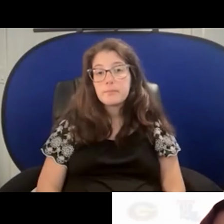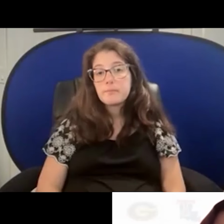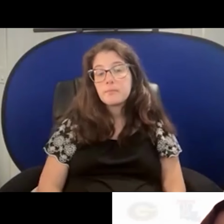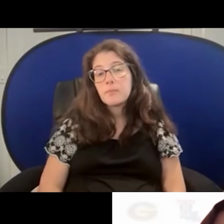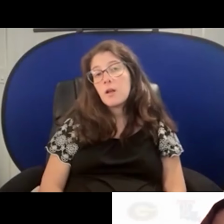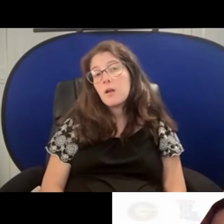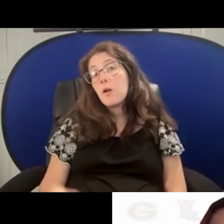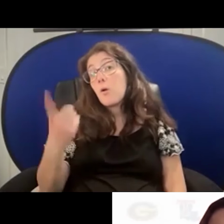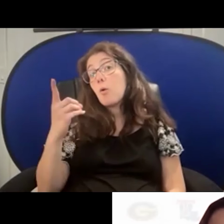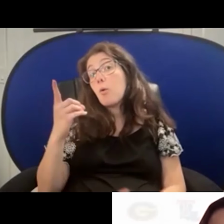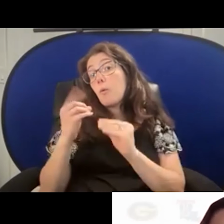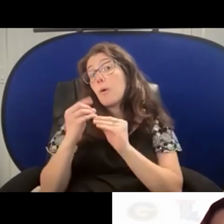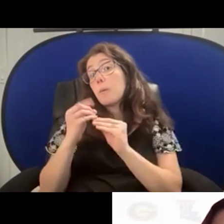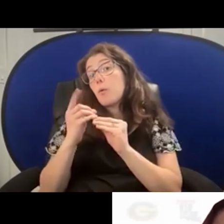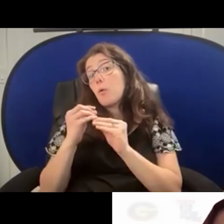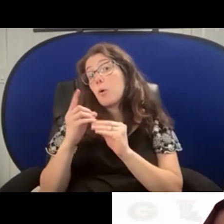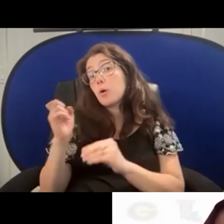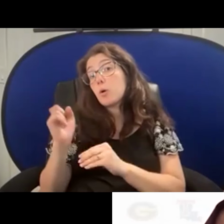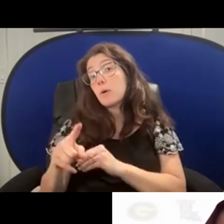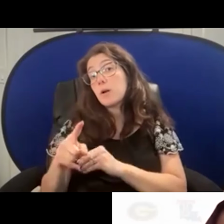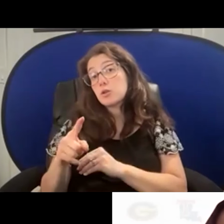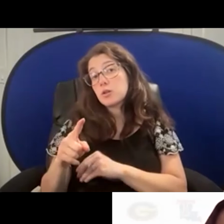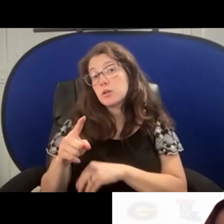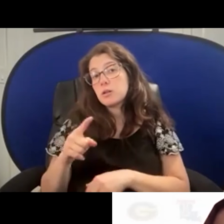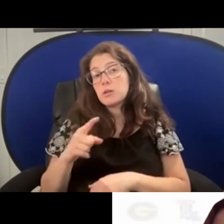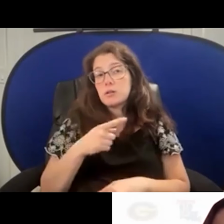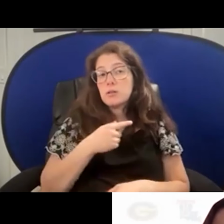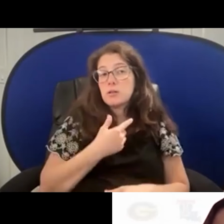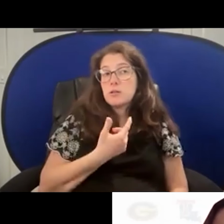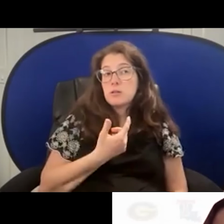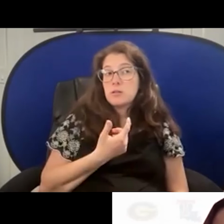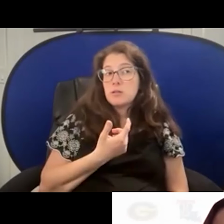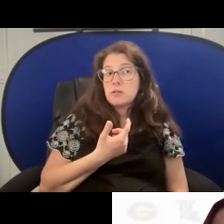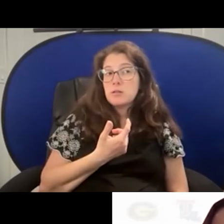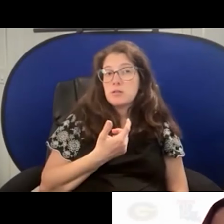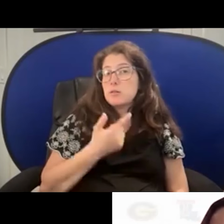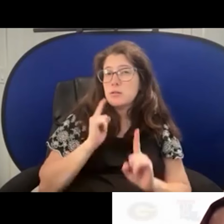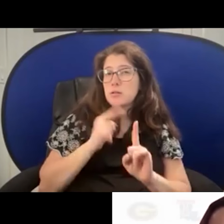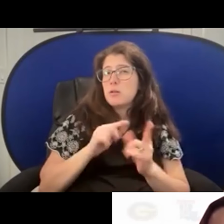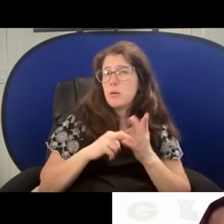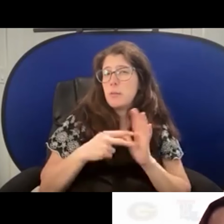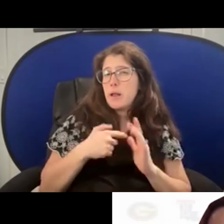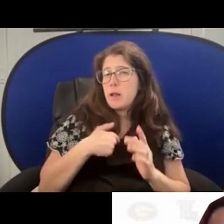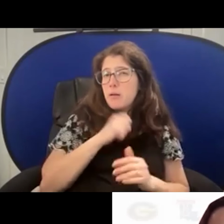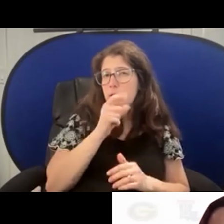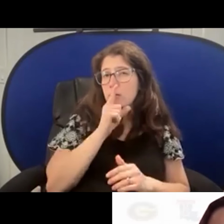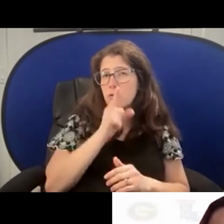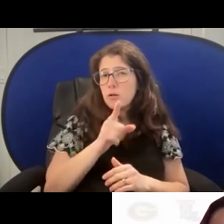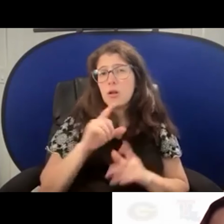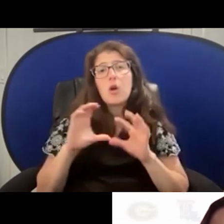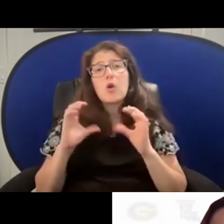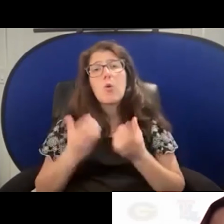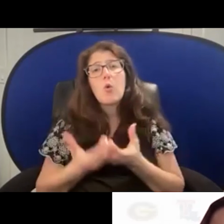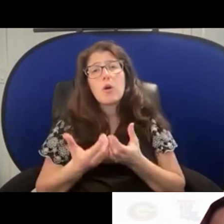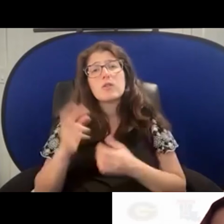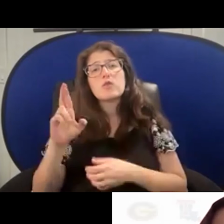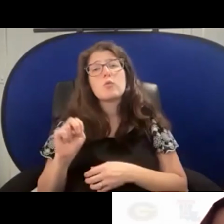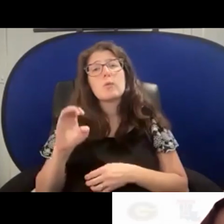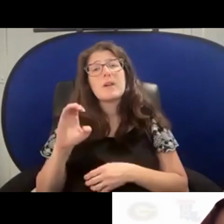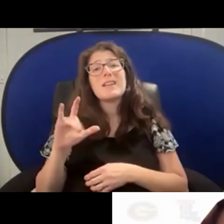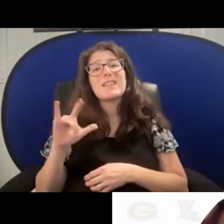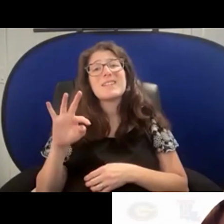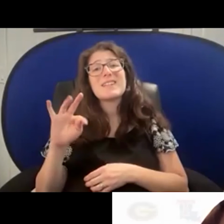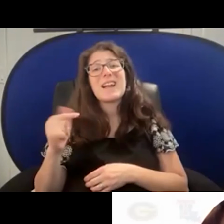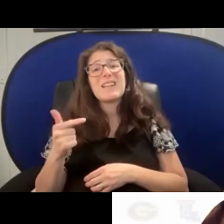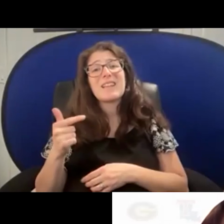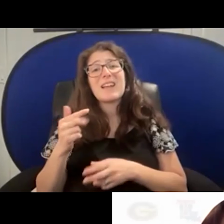There's one more question, and I'm not sure exactly what this one means. Has course recycling been explored, and is this a